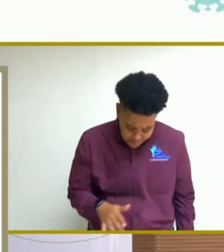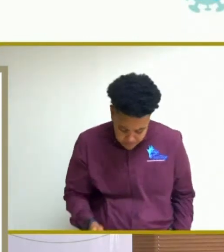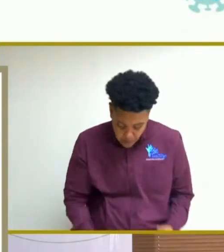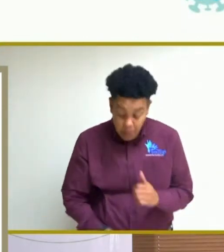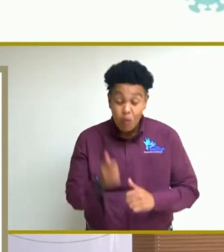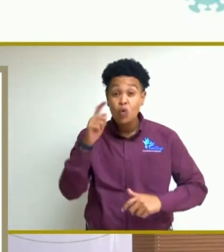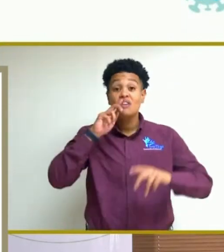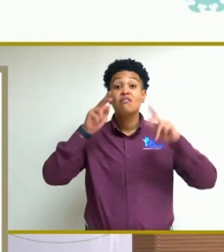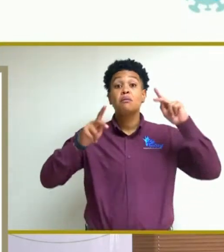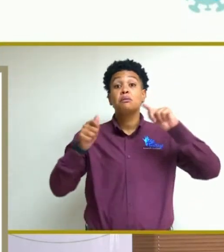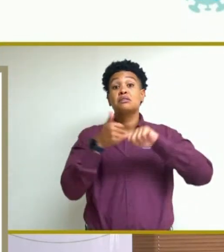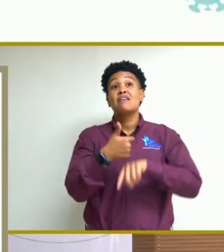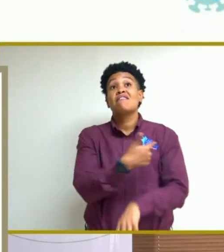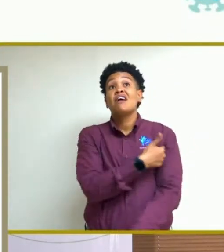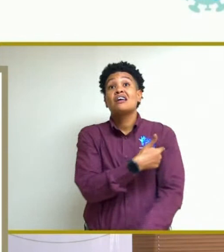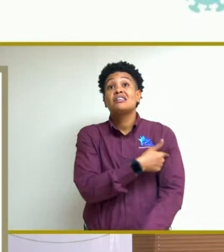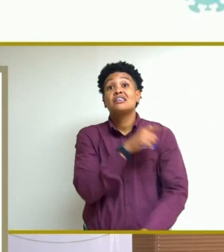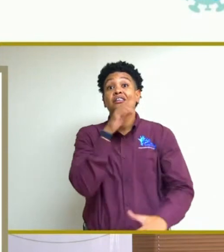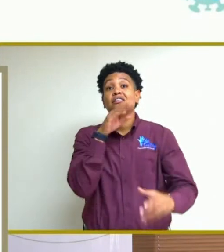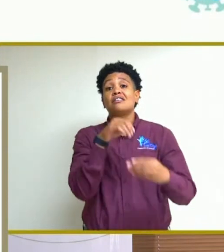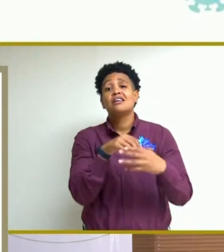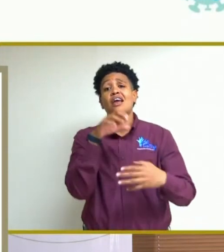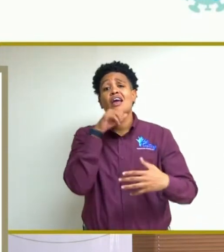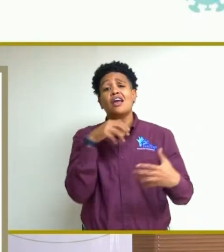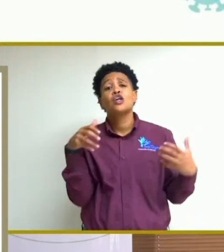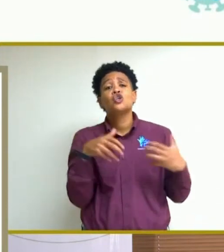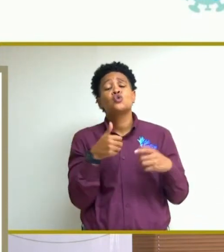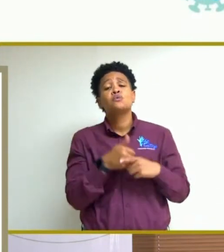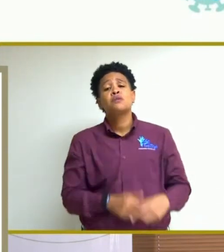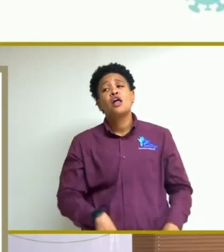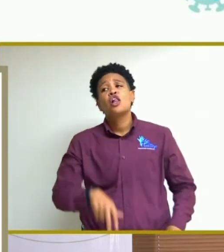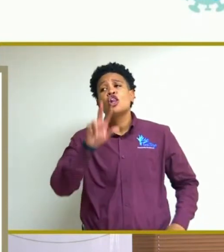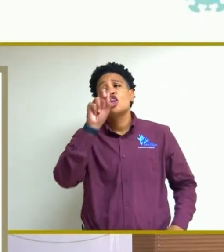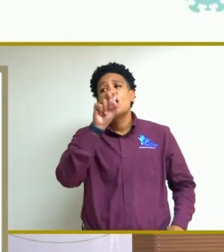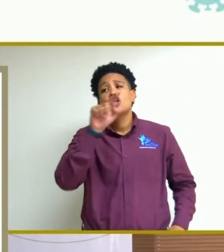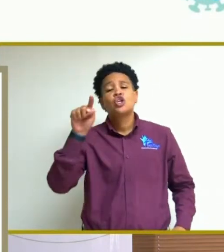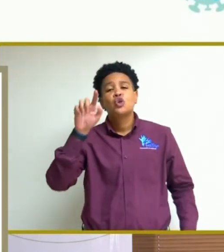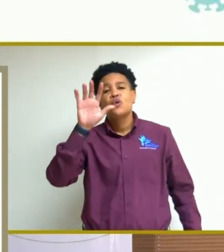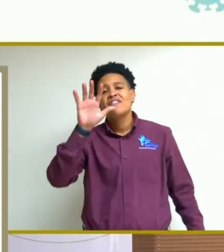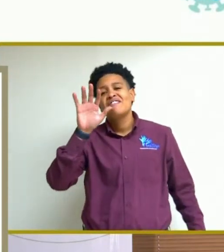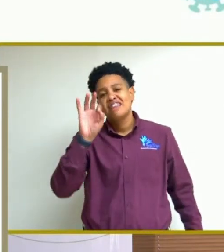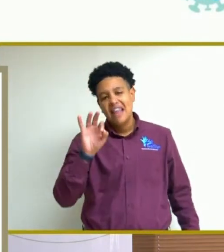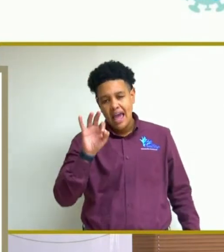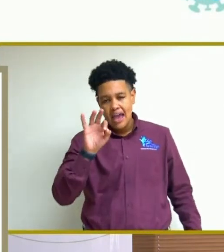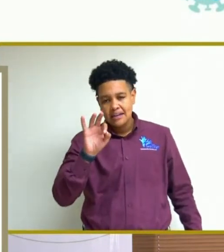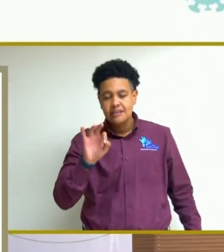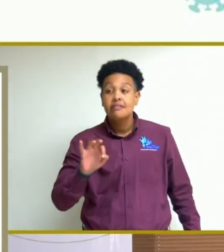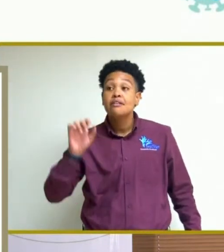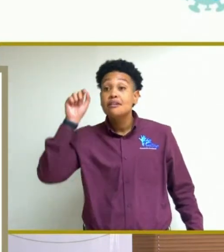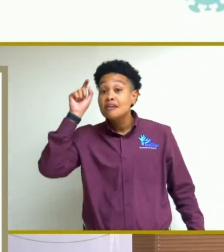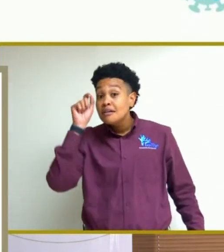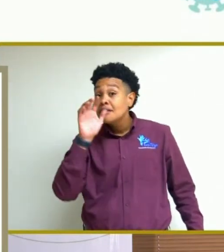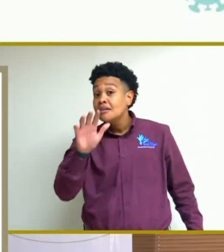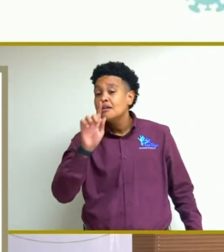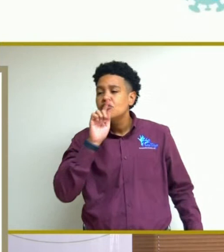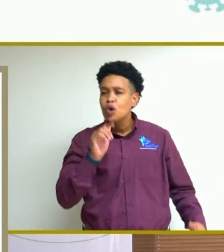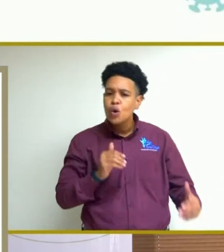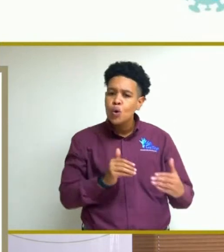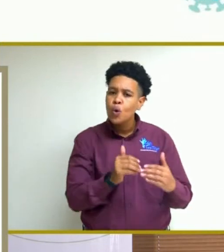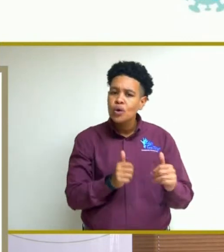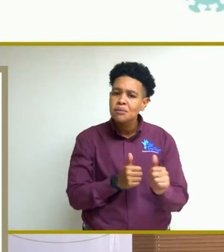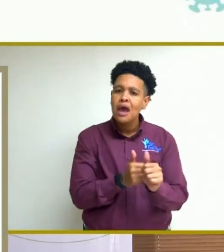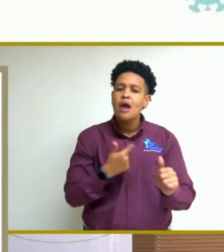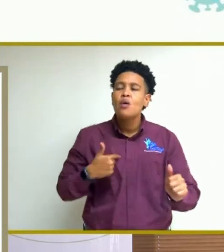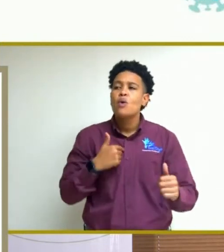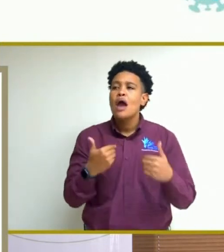majority of the persons vaccinated fall within the age group 30 to 59. However, closely behind, we